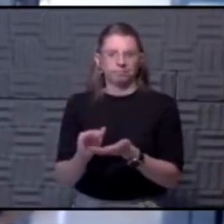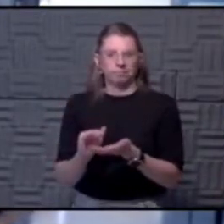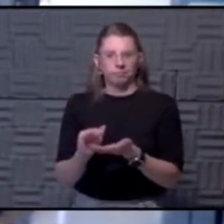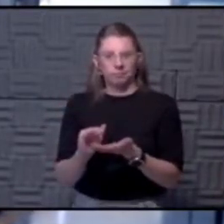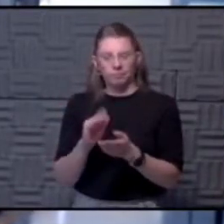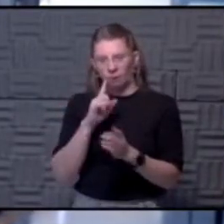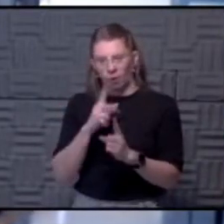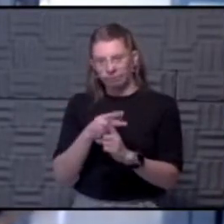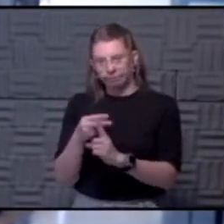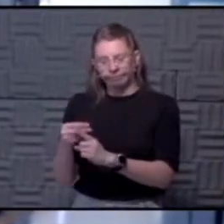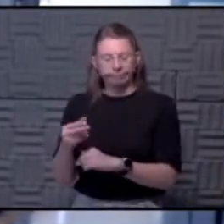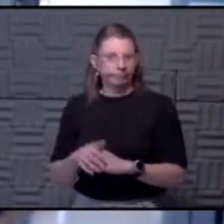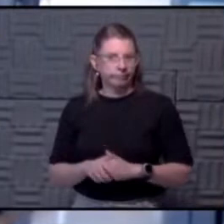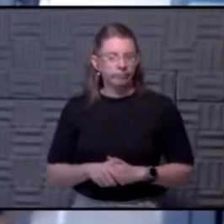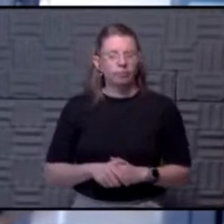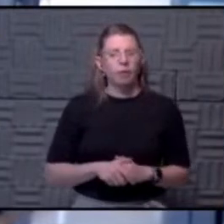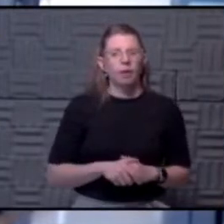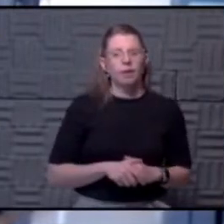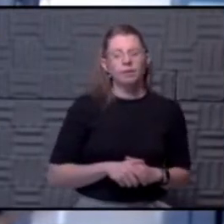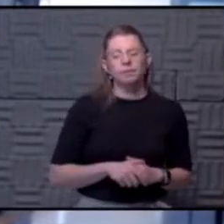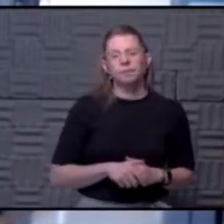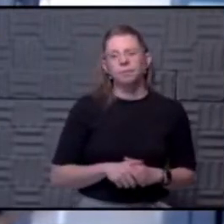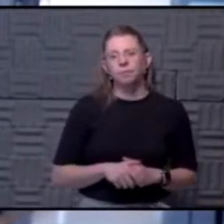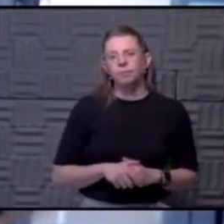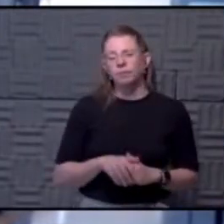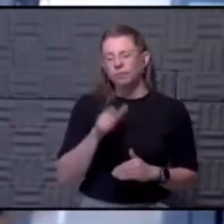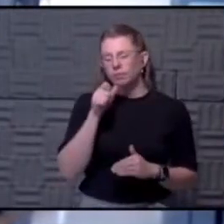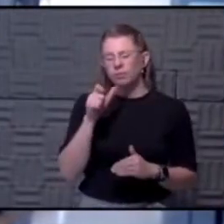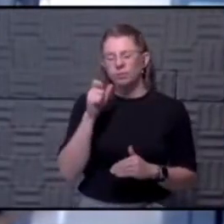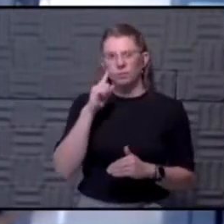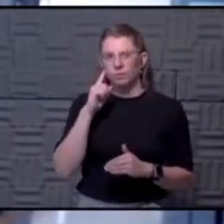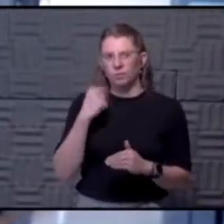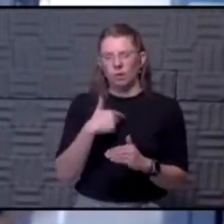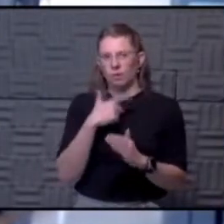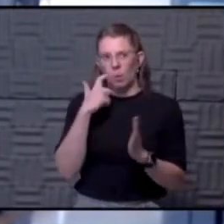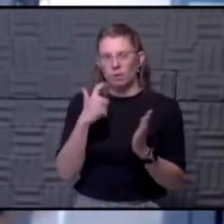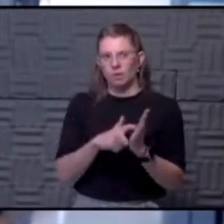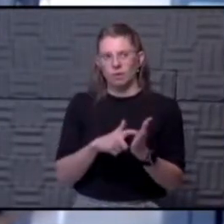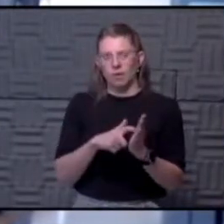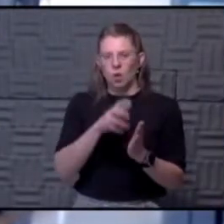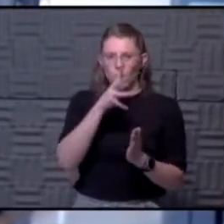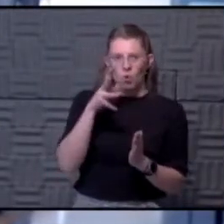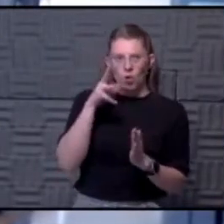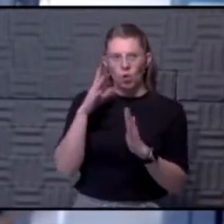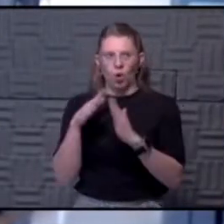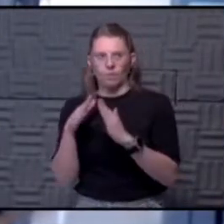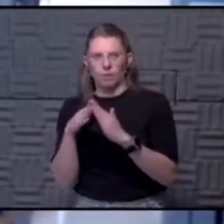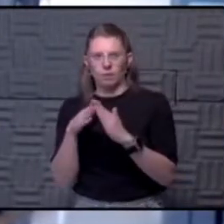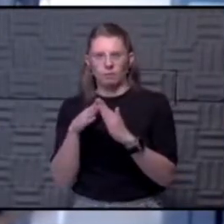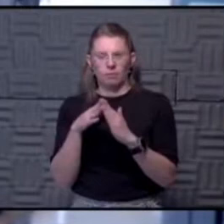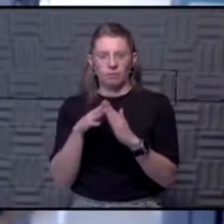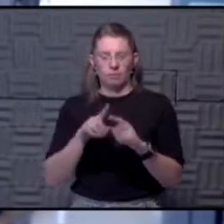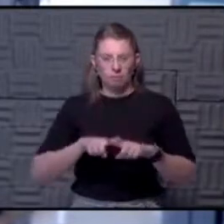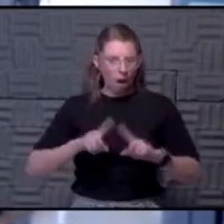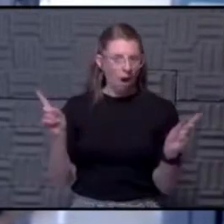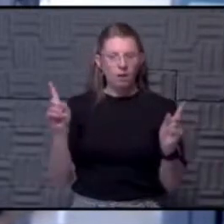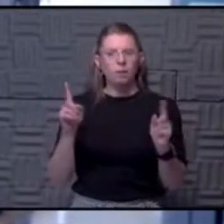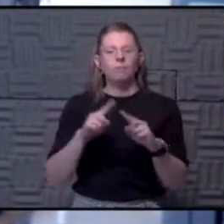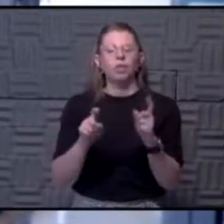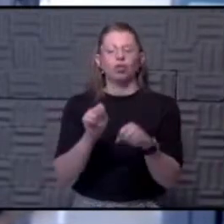I don't think we've seen, Steve, much difference from rural to urban, but certain job sectors,